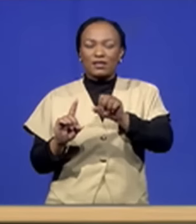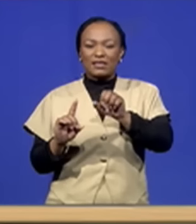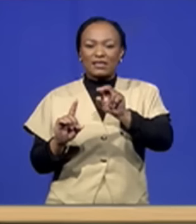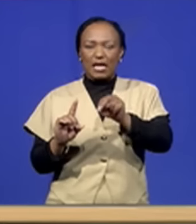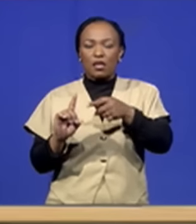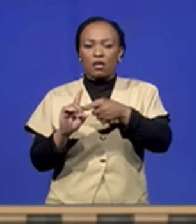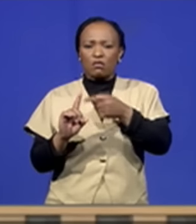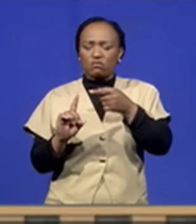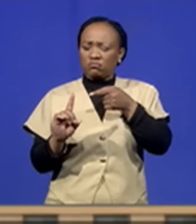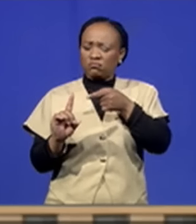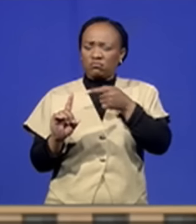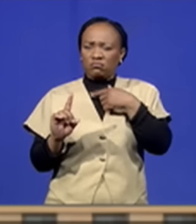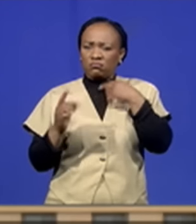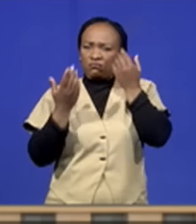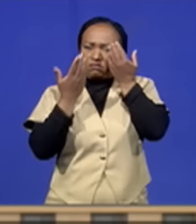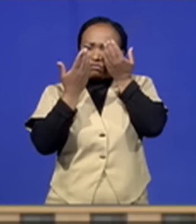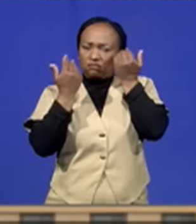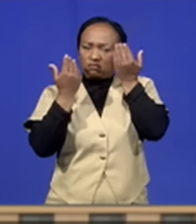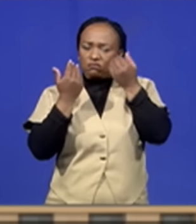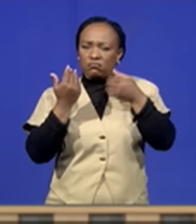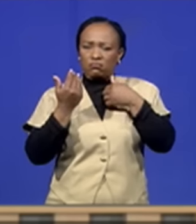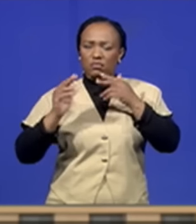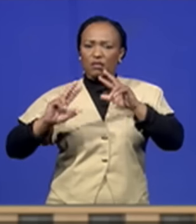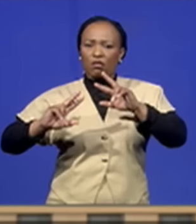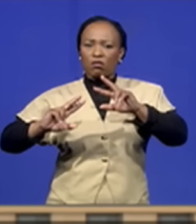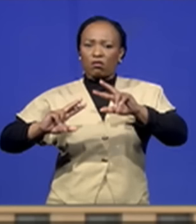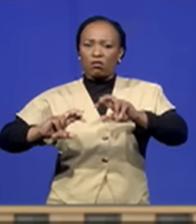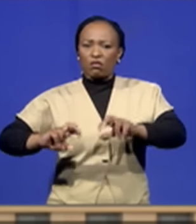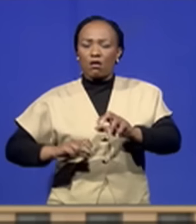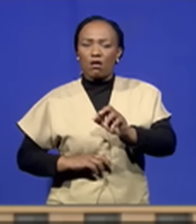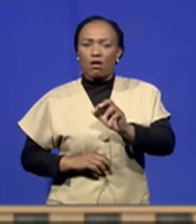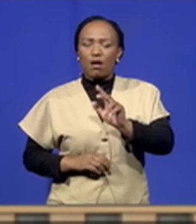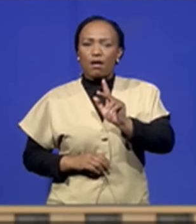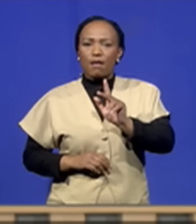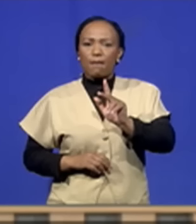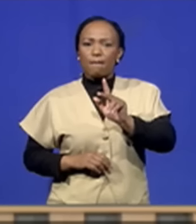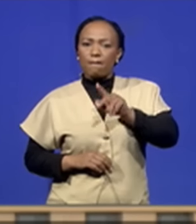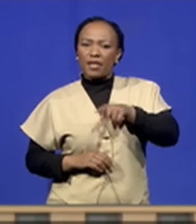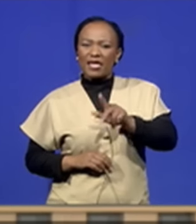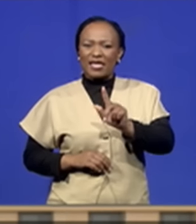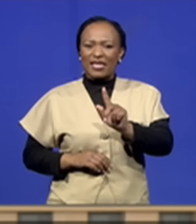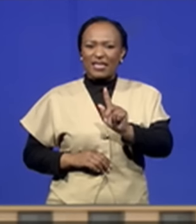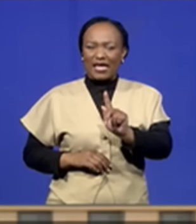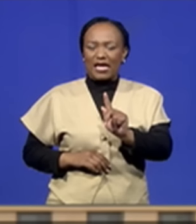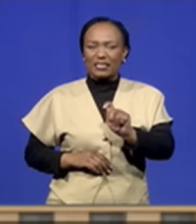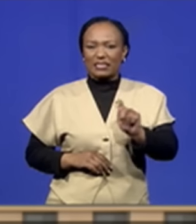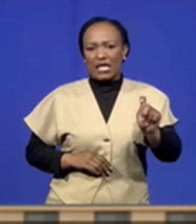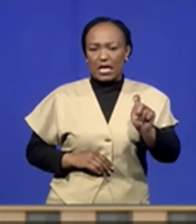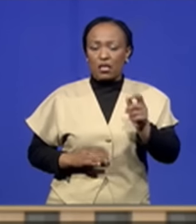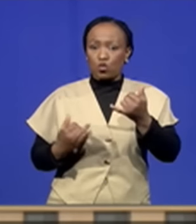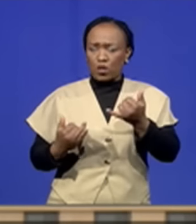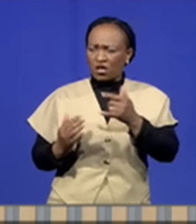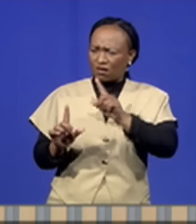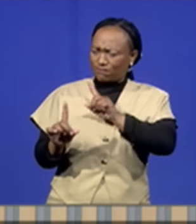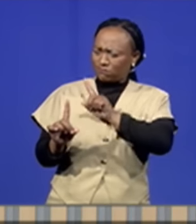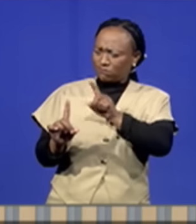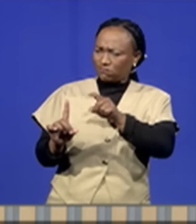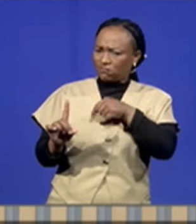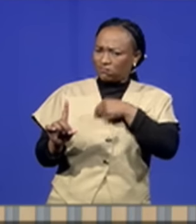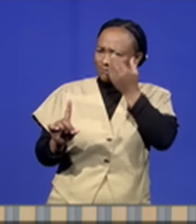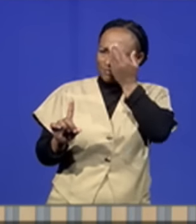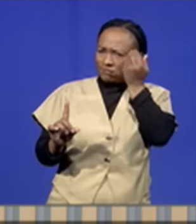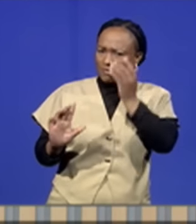batlisisa setlhopha se se batlisisang dipolao tse di golaganang le sepolotiki kana PKTT e tlhotse e botsolotswa.